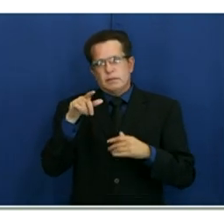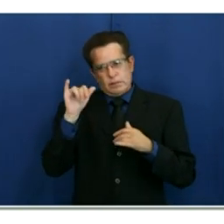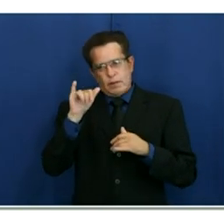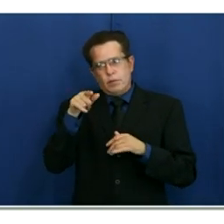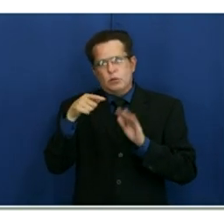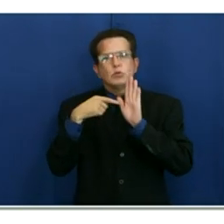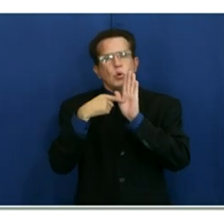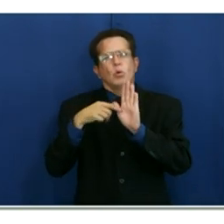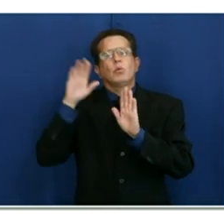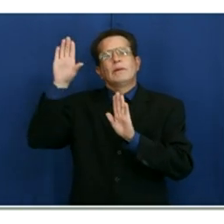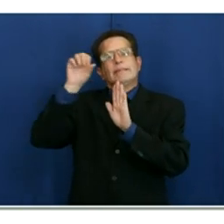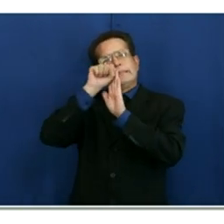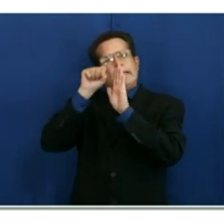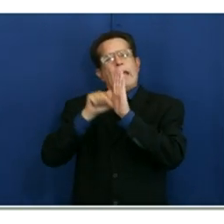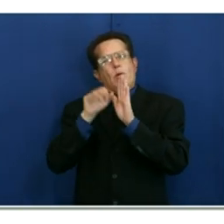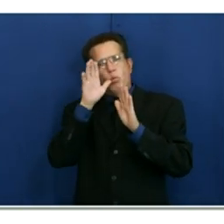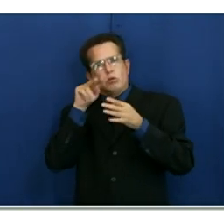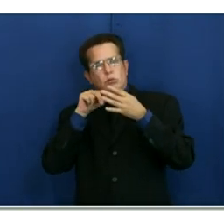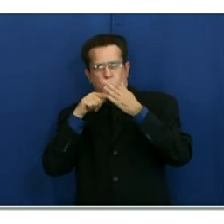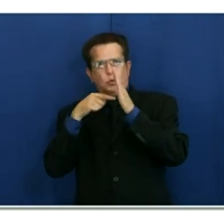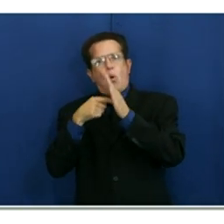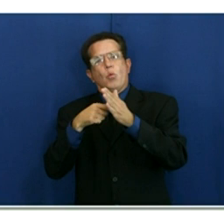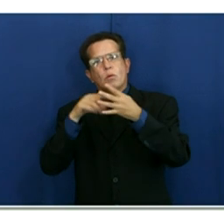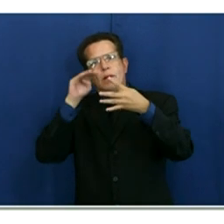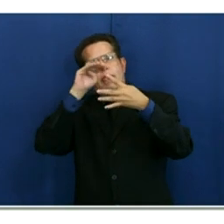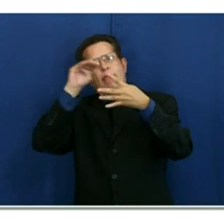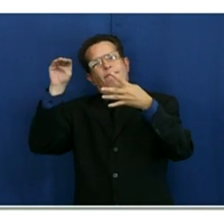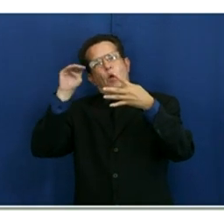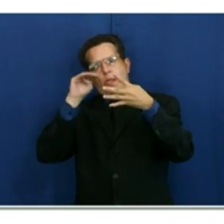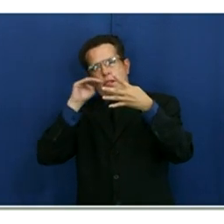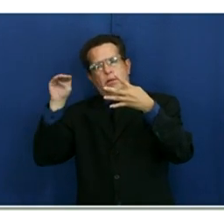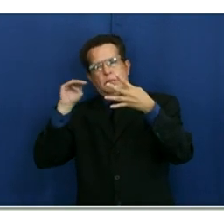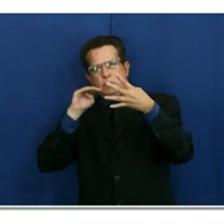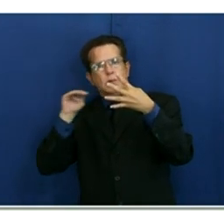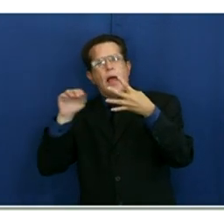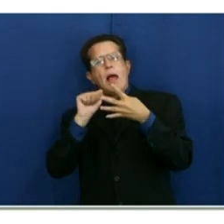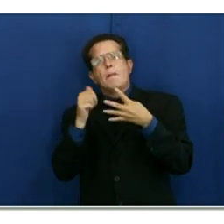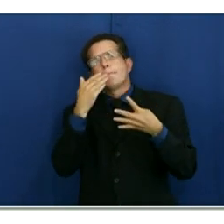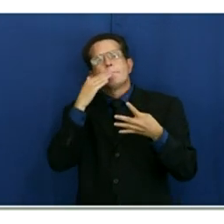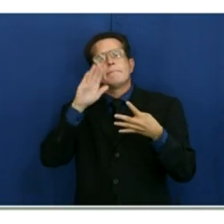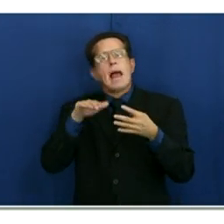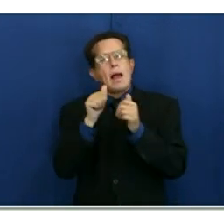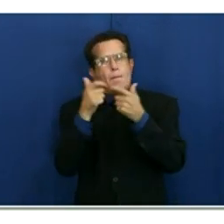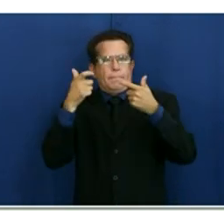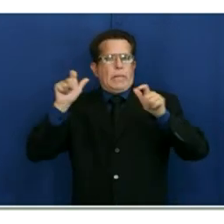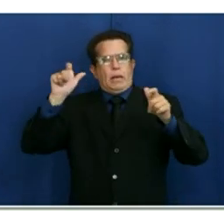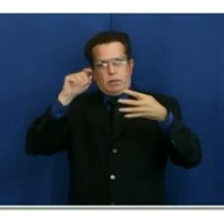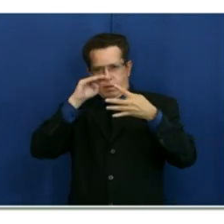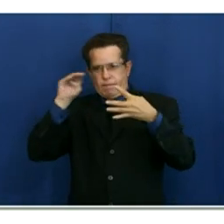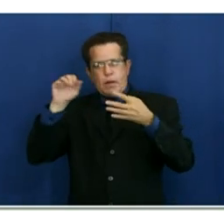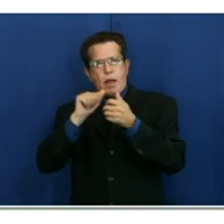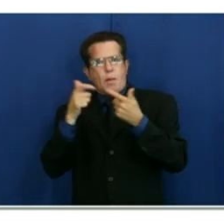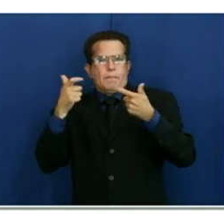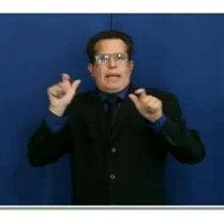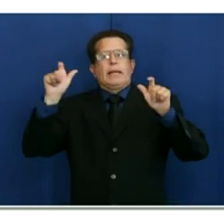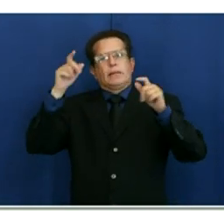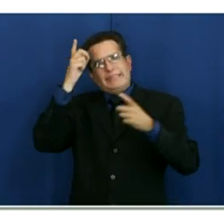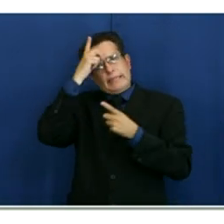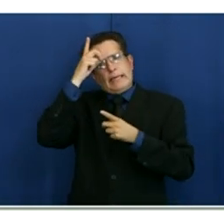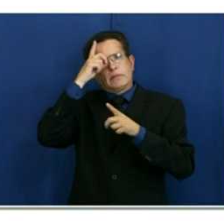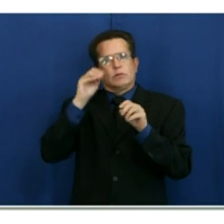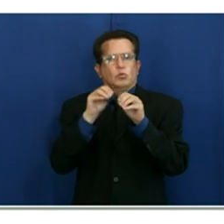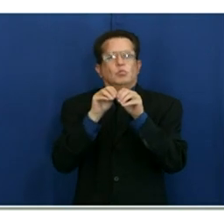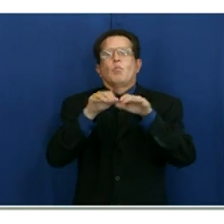is the state's tier framework that depicts the levels of, or the level of disease transmission,